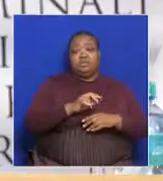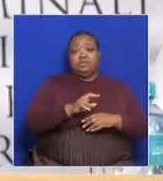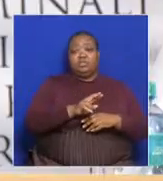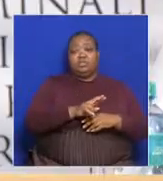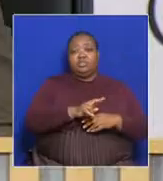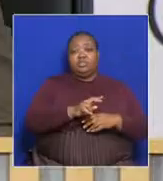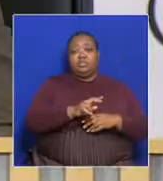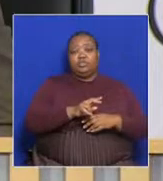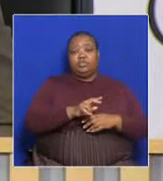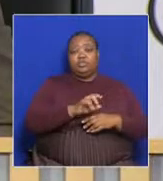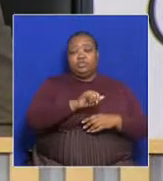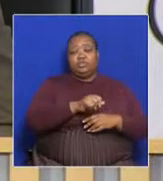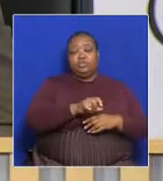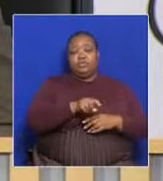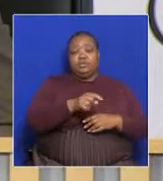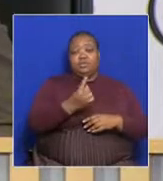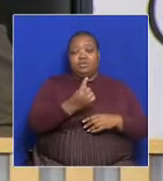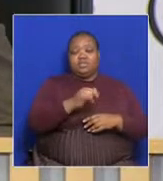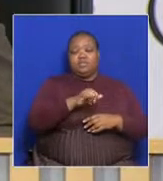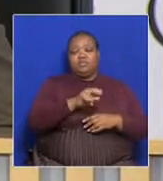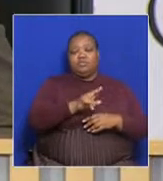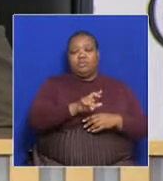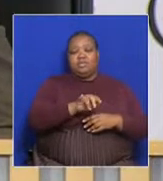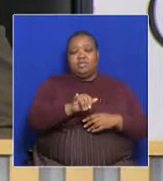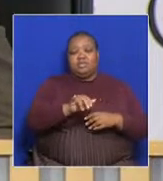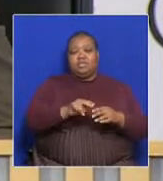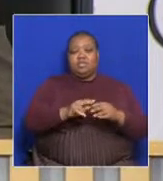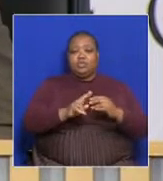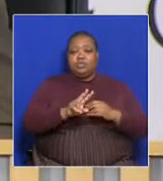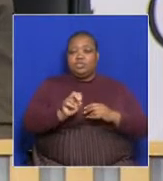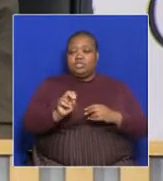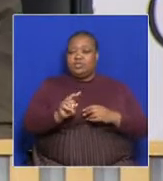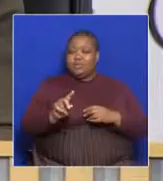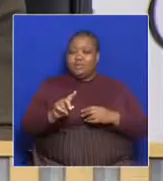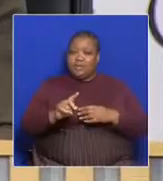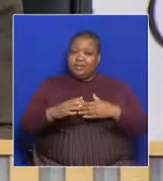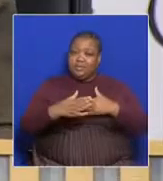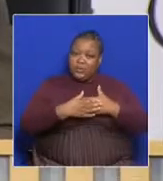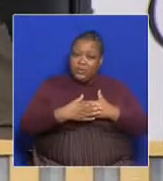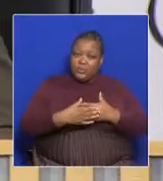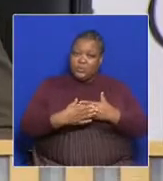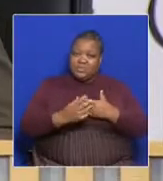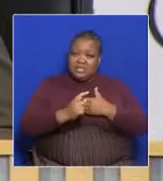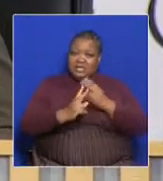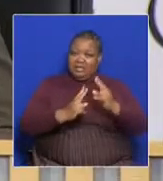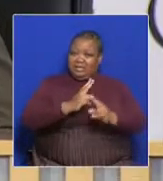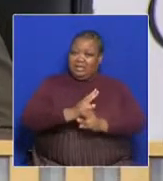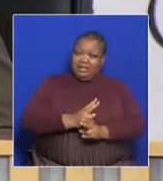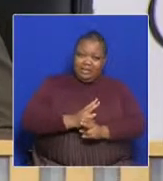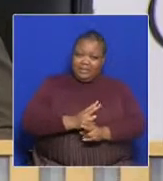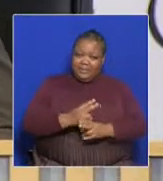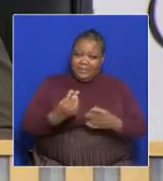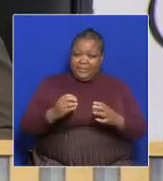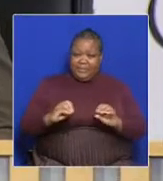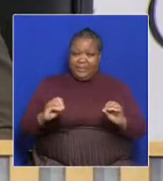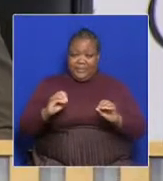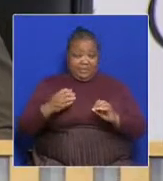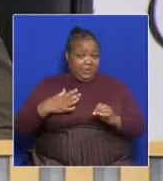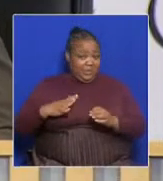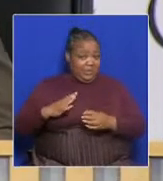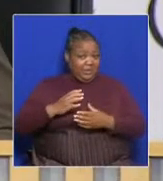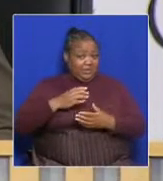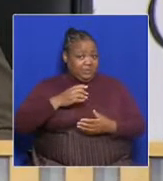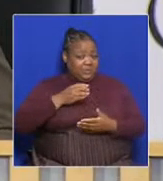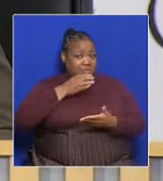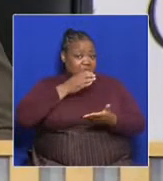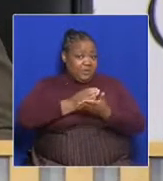never resealed. And I just wanted to test whether that is the correct position, factual position. okay,